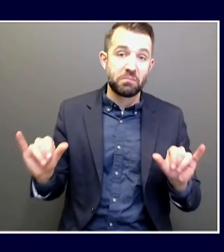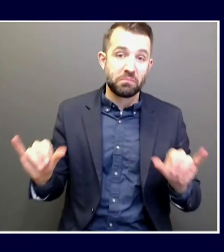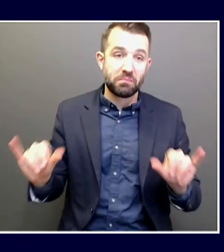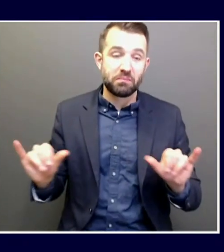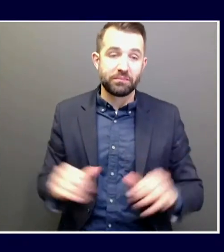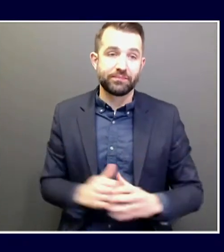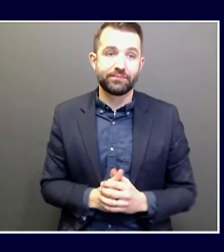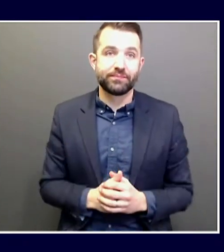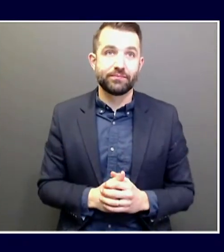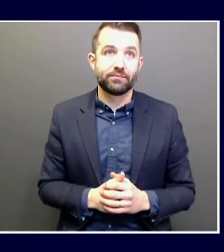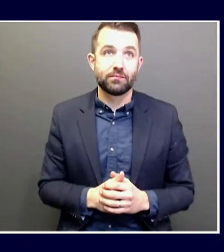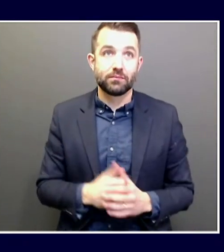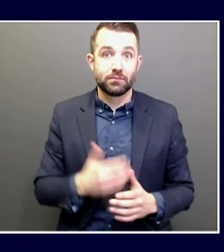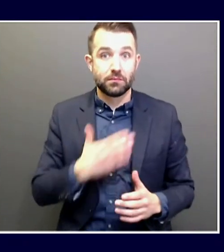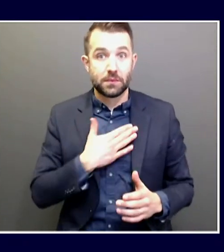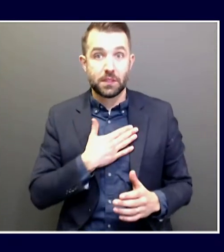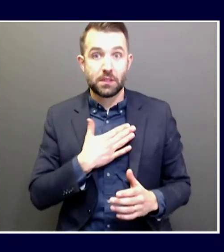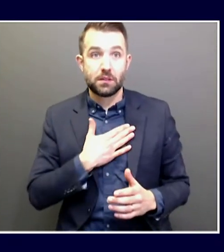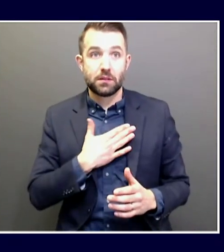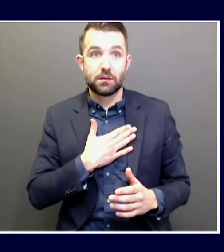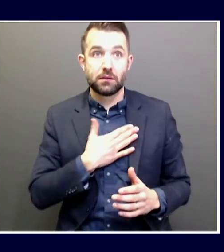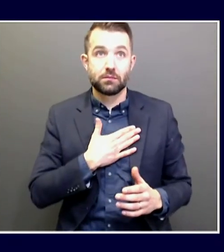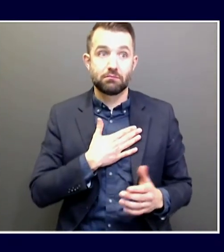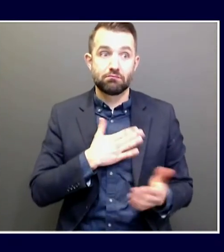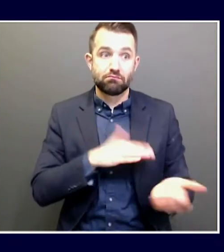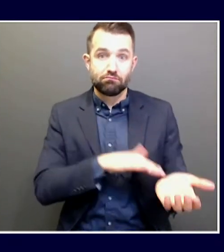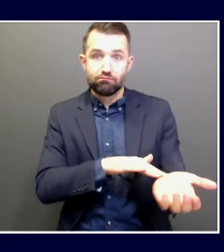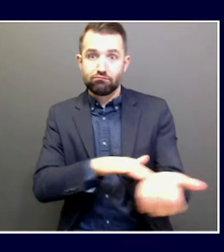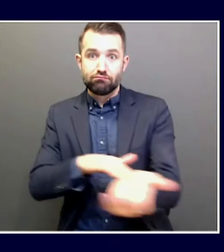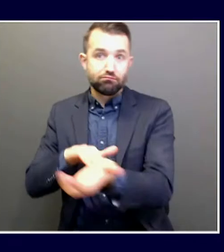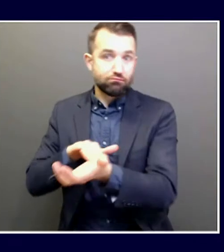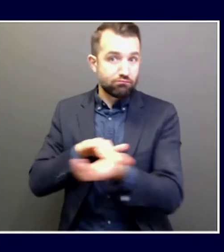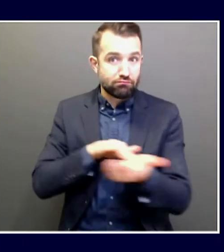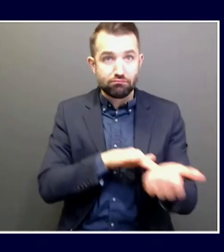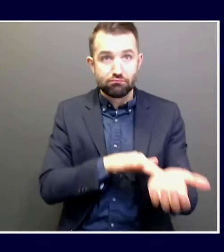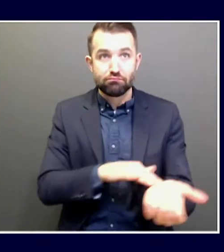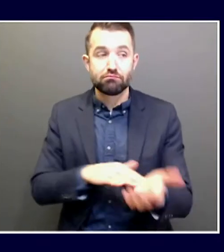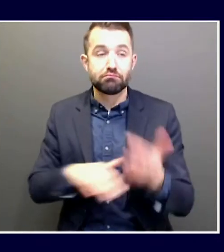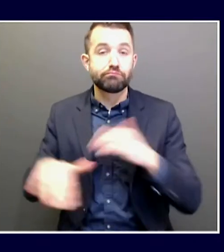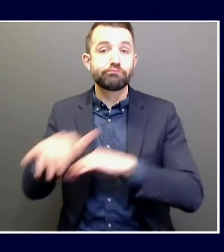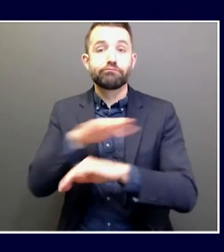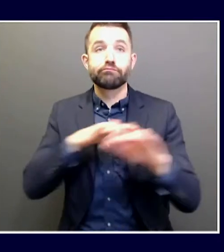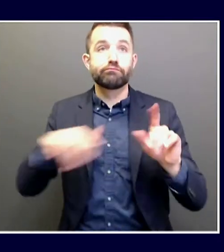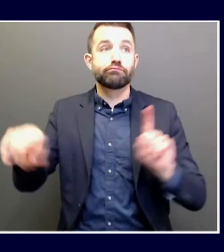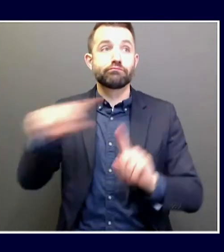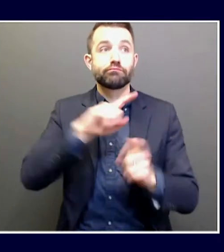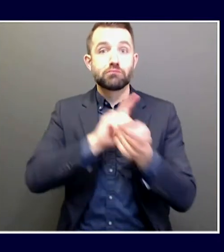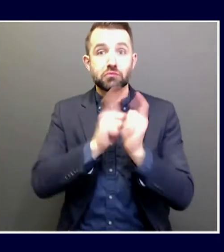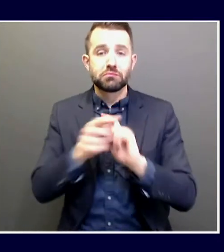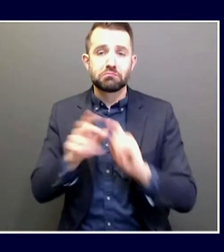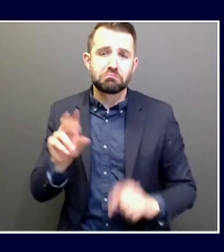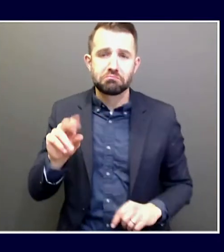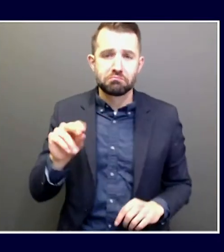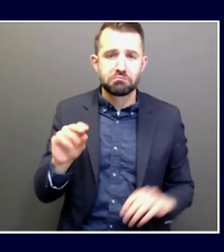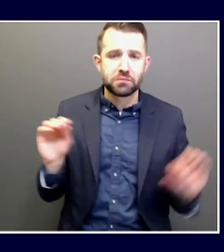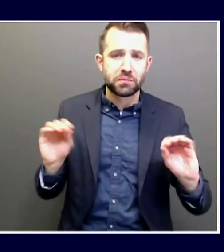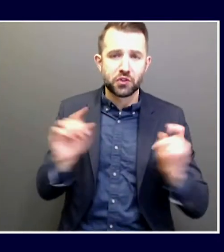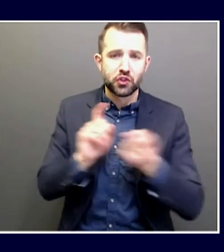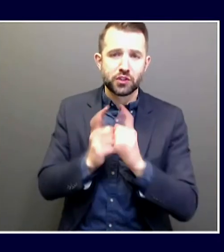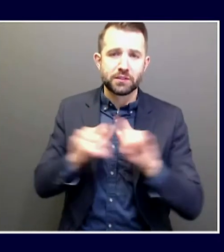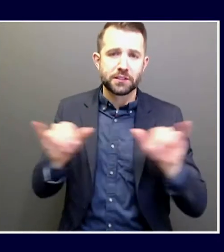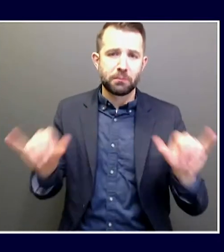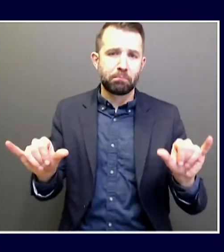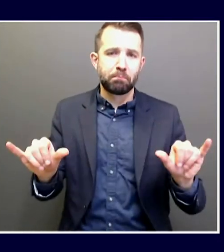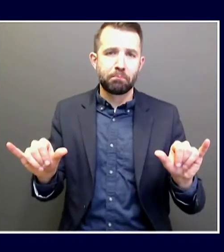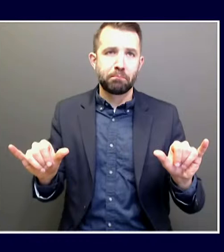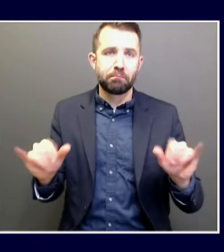on the horizon for changes. There may be others, though. Okay. And just quickly following up